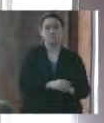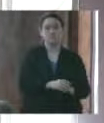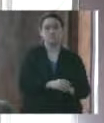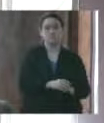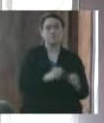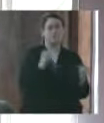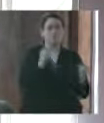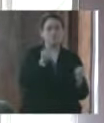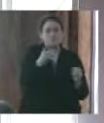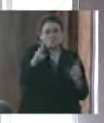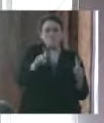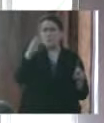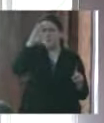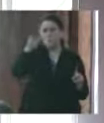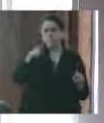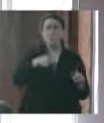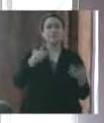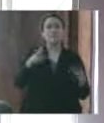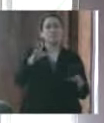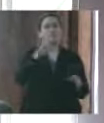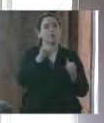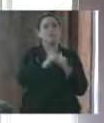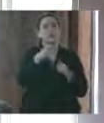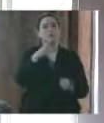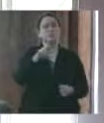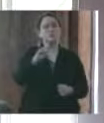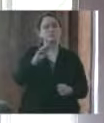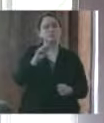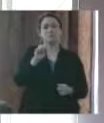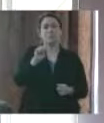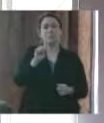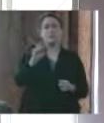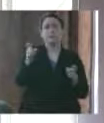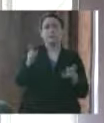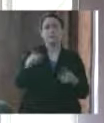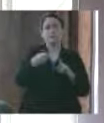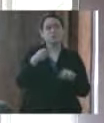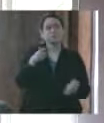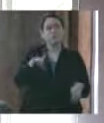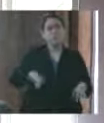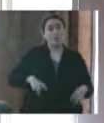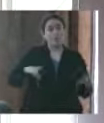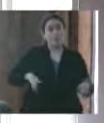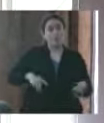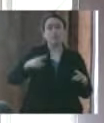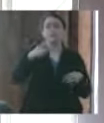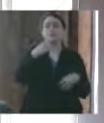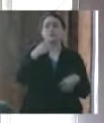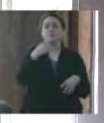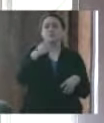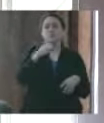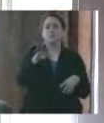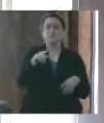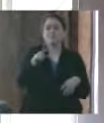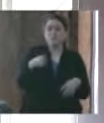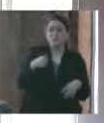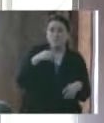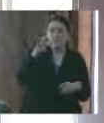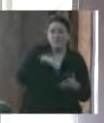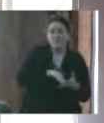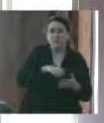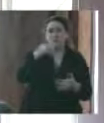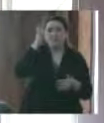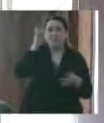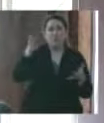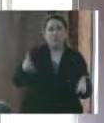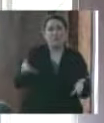years. I pointed out at that time we were estimating 4,000, and he was absolutely shocked. And he said, what can we in Australia try to do